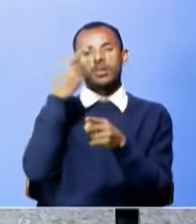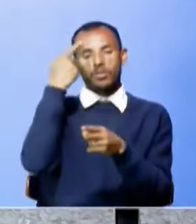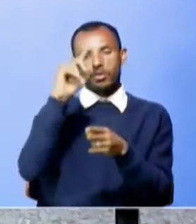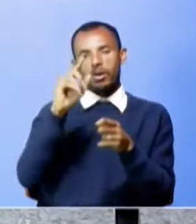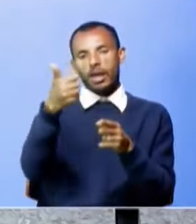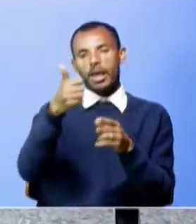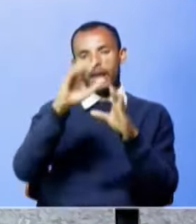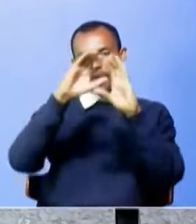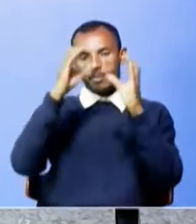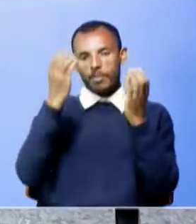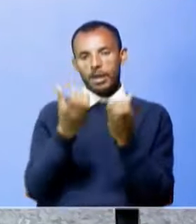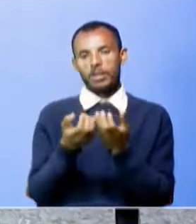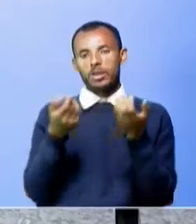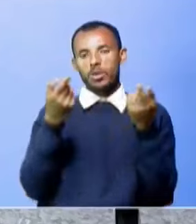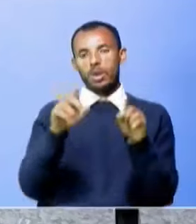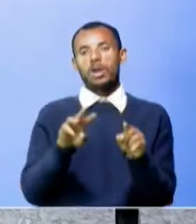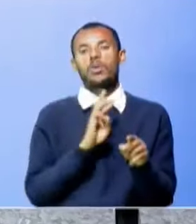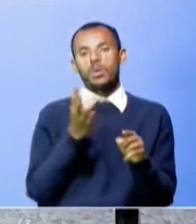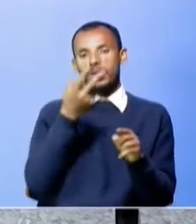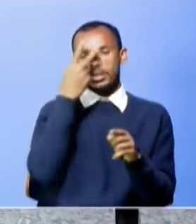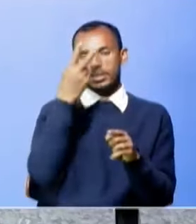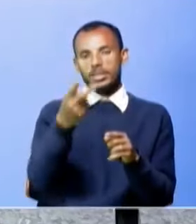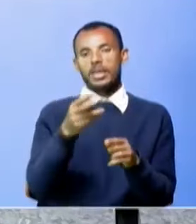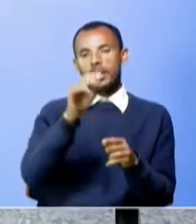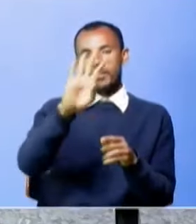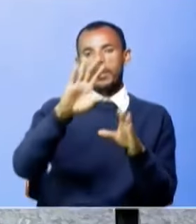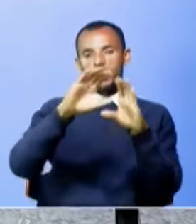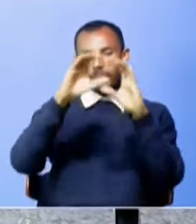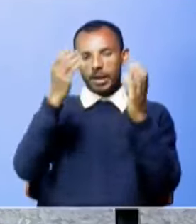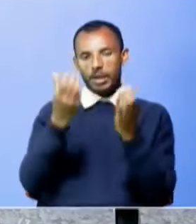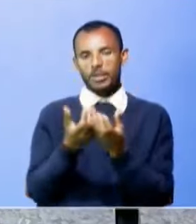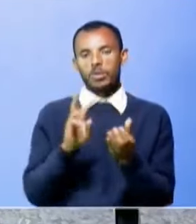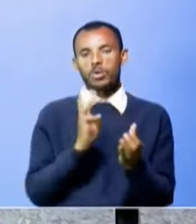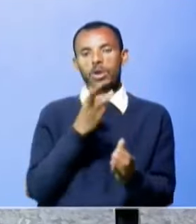part. When we see the B part, in B,